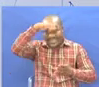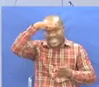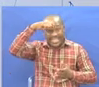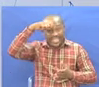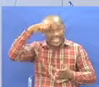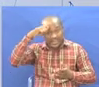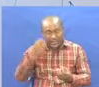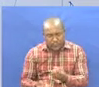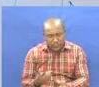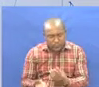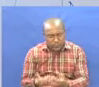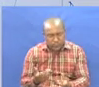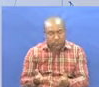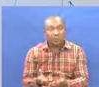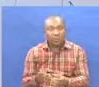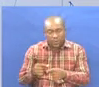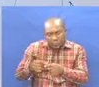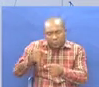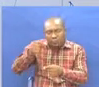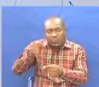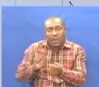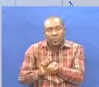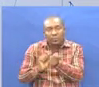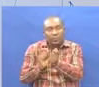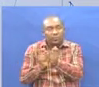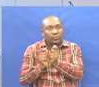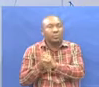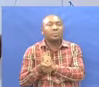means heat. Heating.